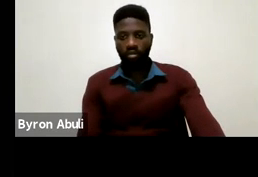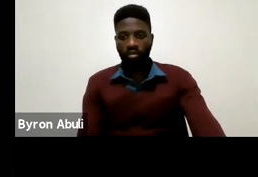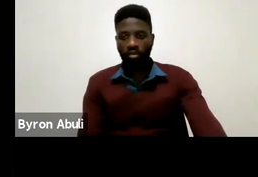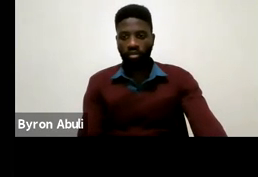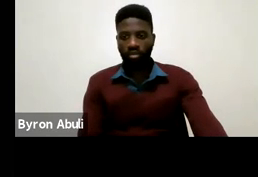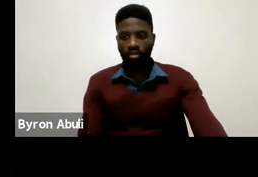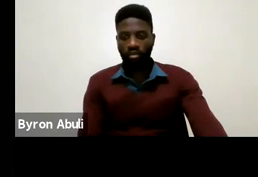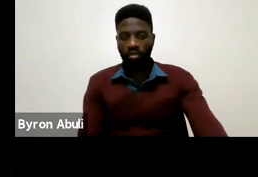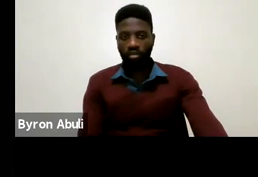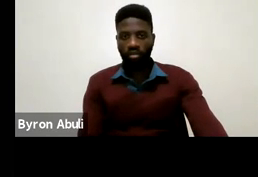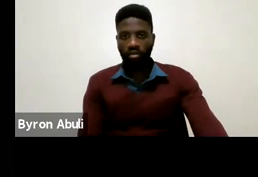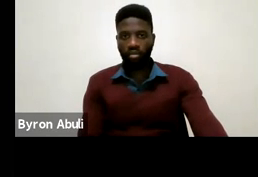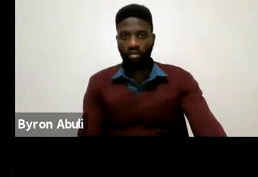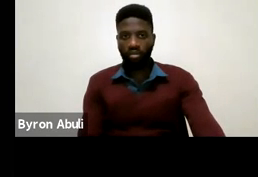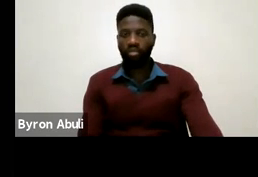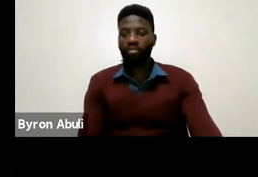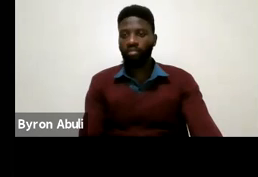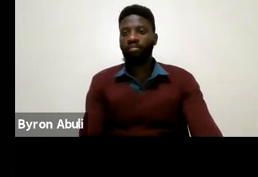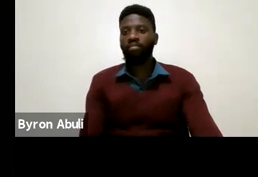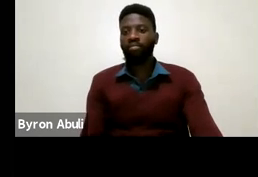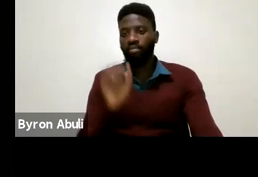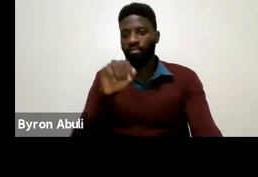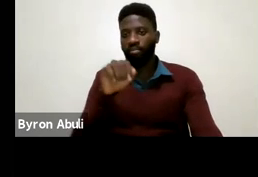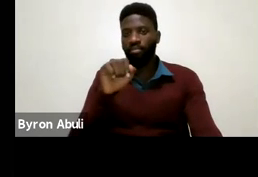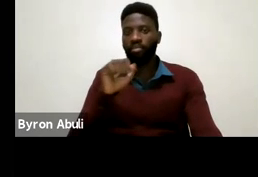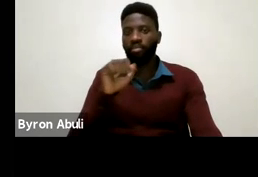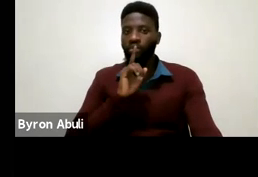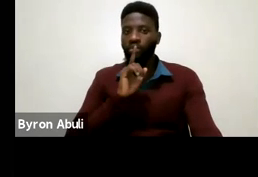I need a response. Yes. So